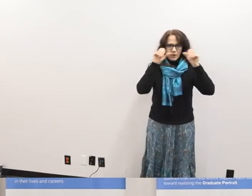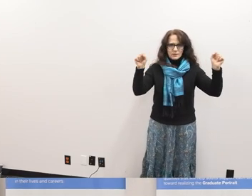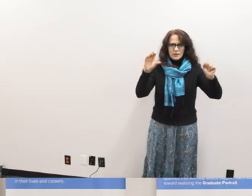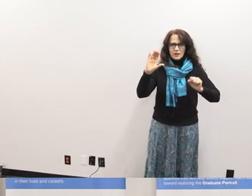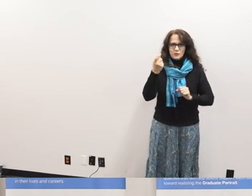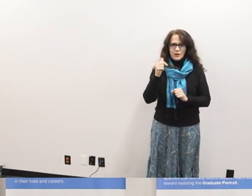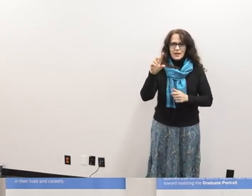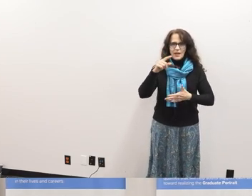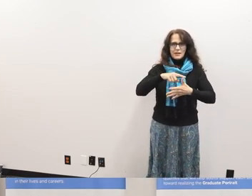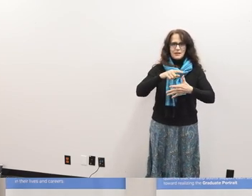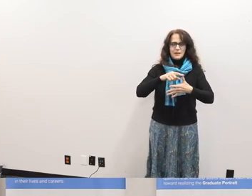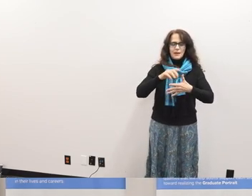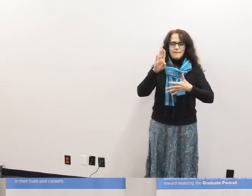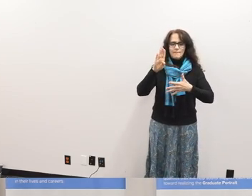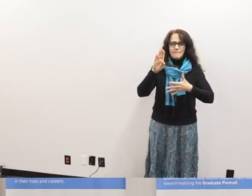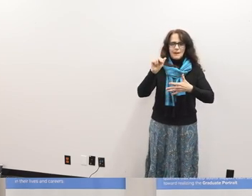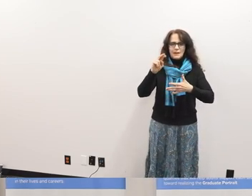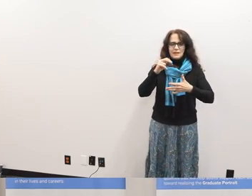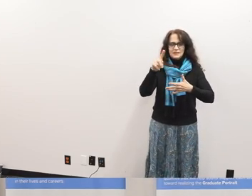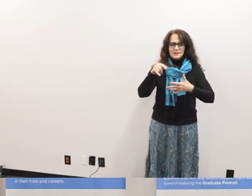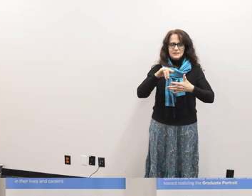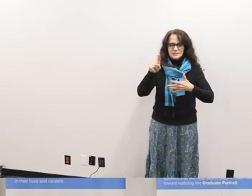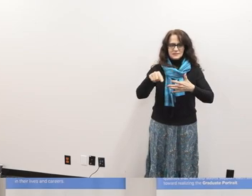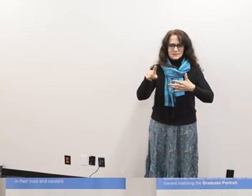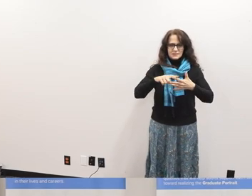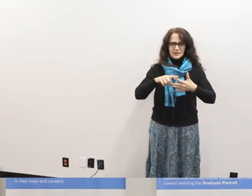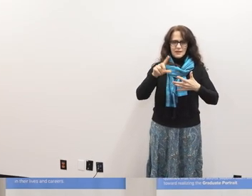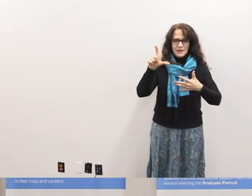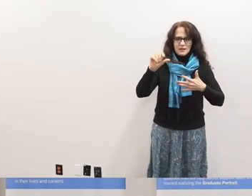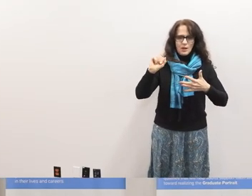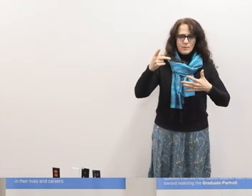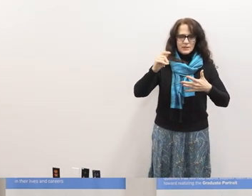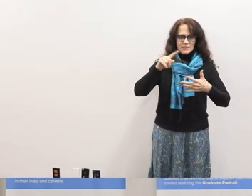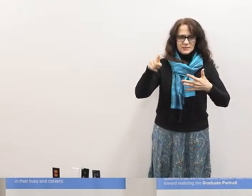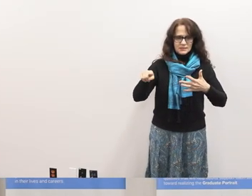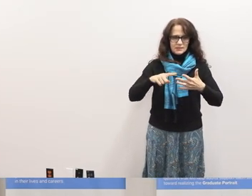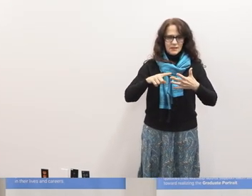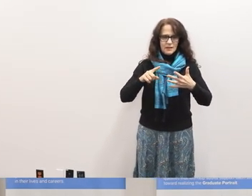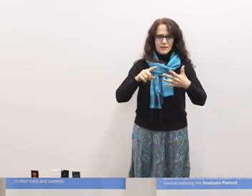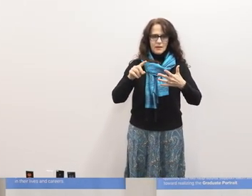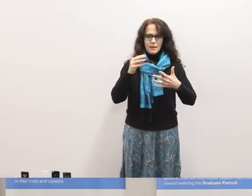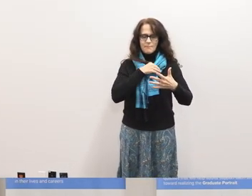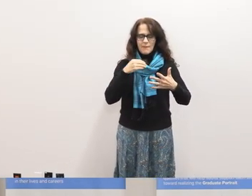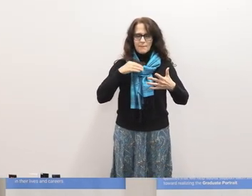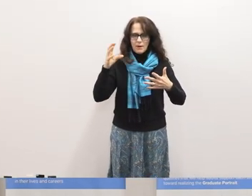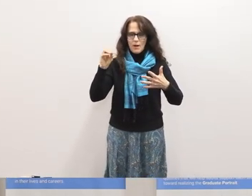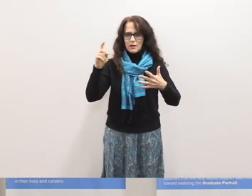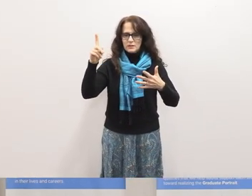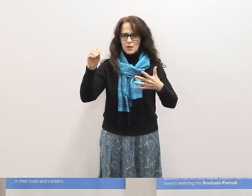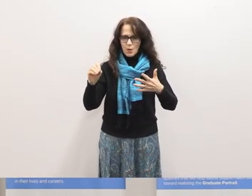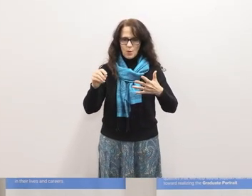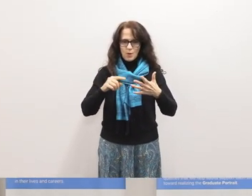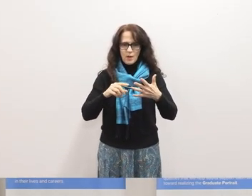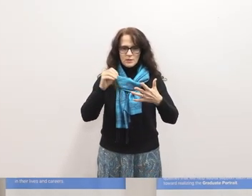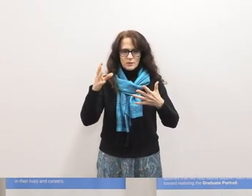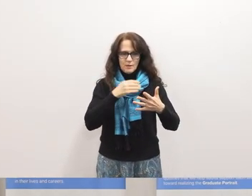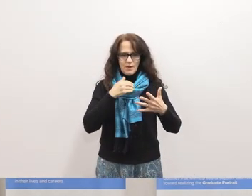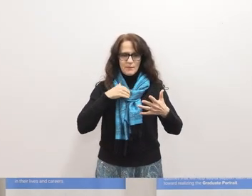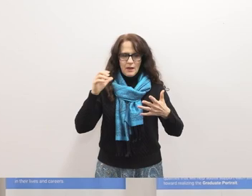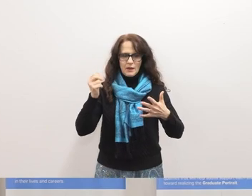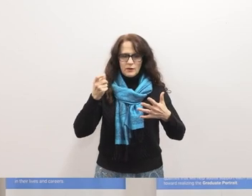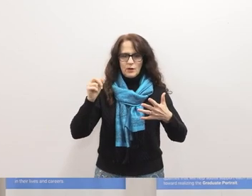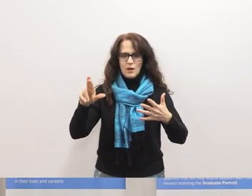Here. Member Benitez? Here. Member Lopez? Present. Member Otto? Here. And student member